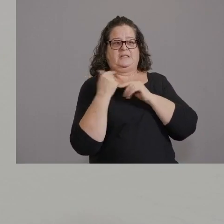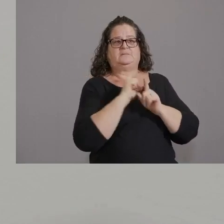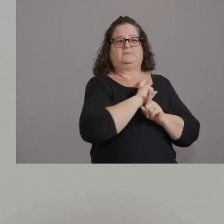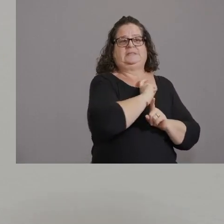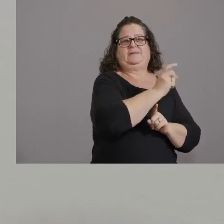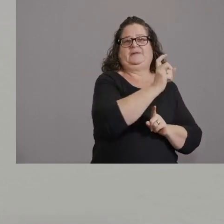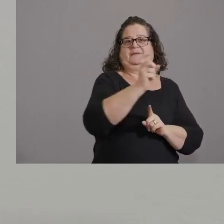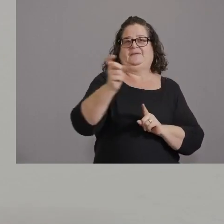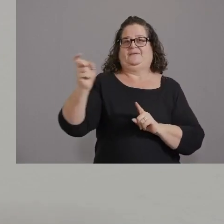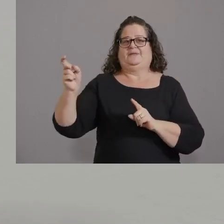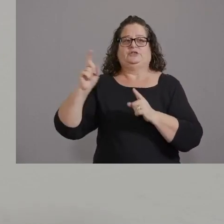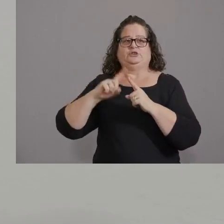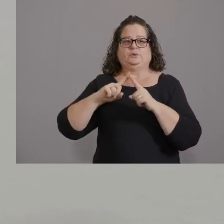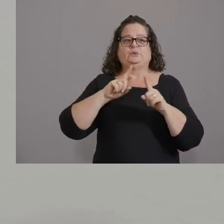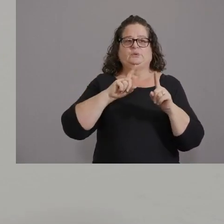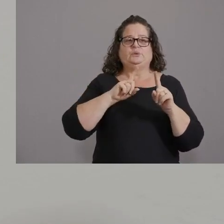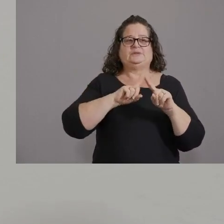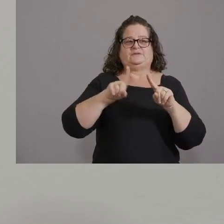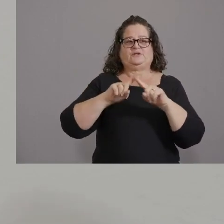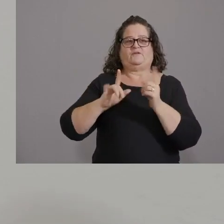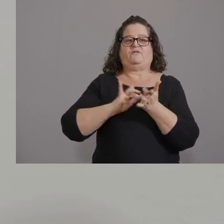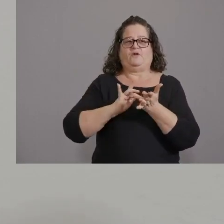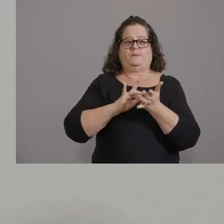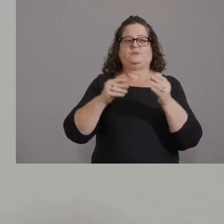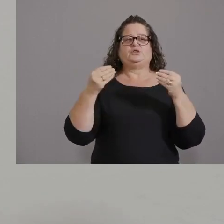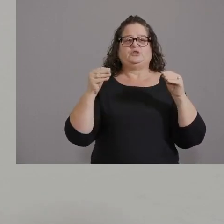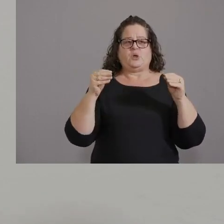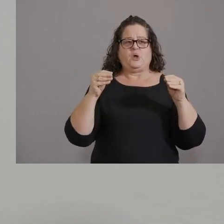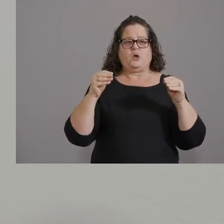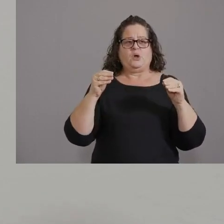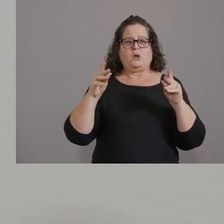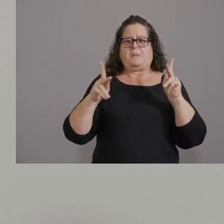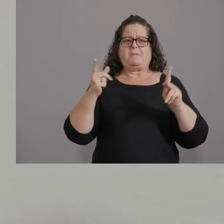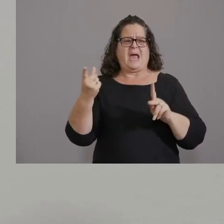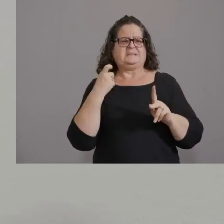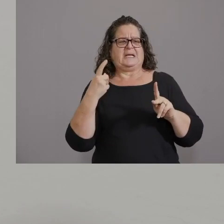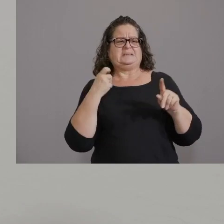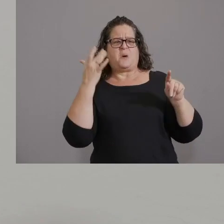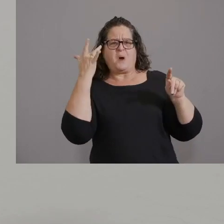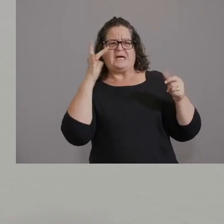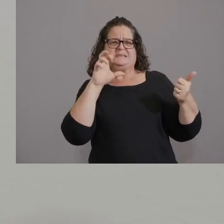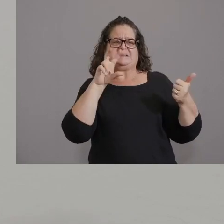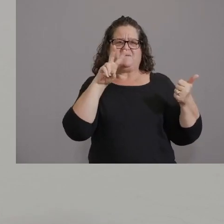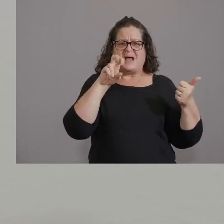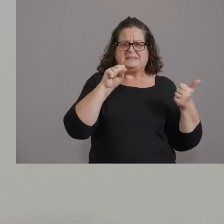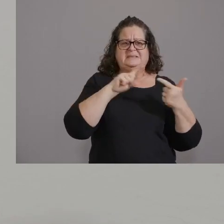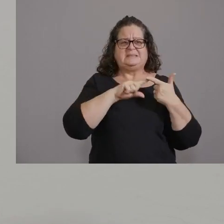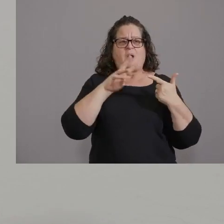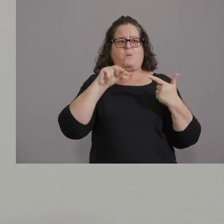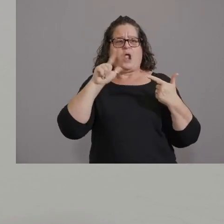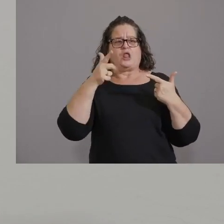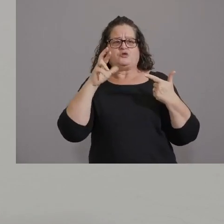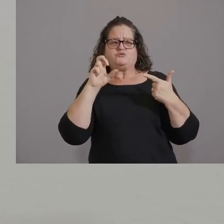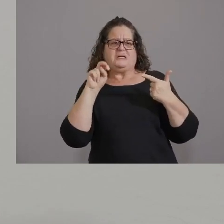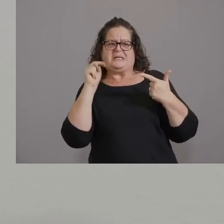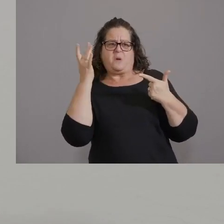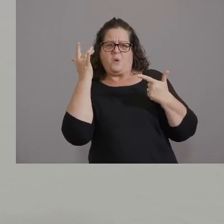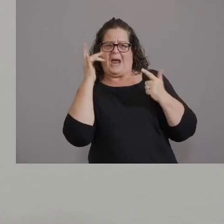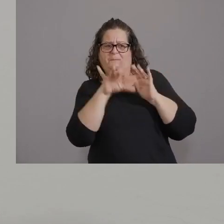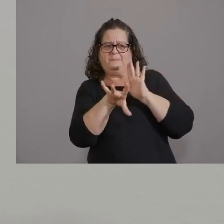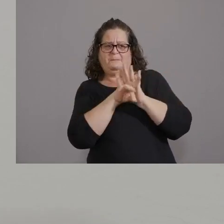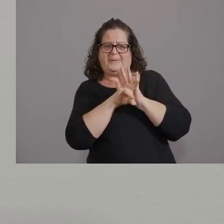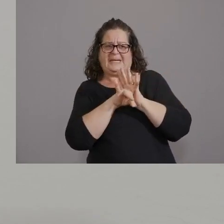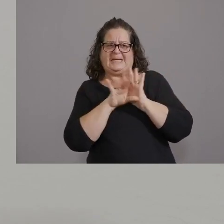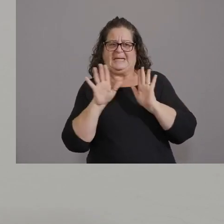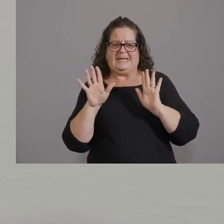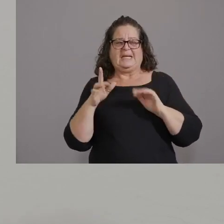questions we're getting asked is, why is CVS and Walgreens not part of this initial 100 stores? because they are so busy vaccinating our